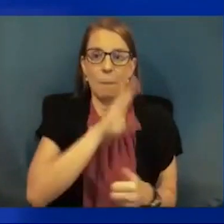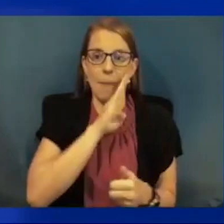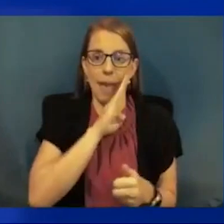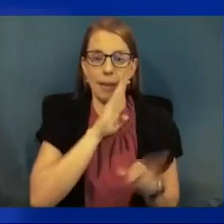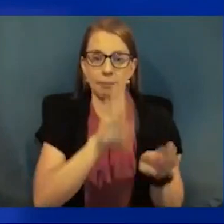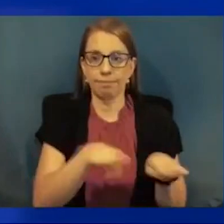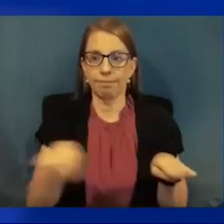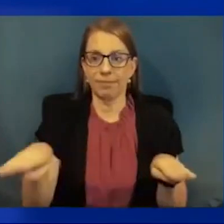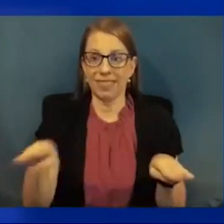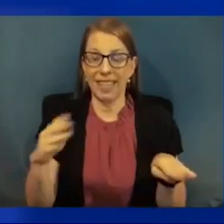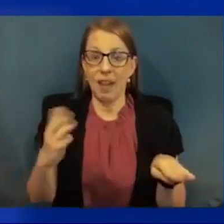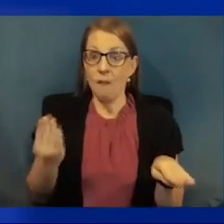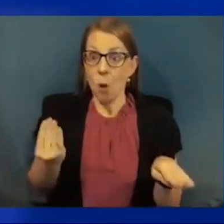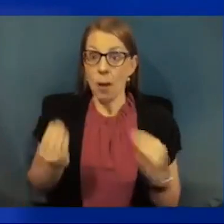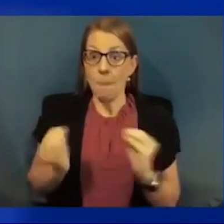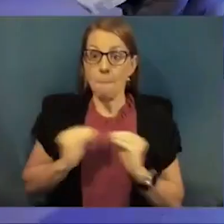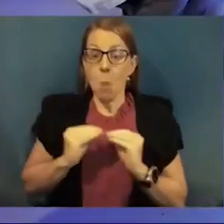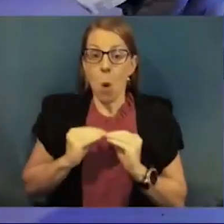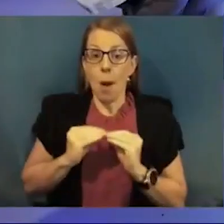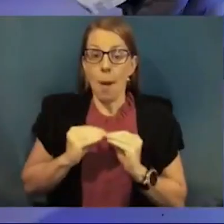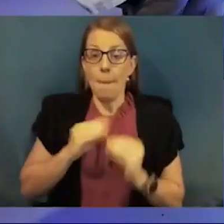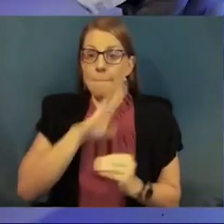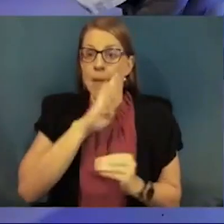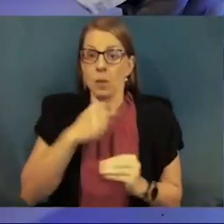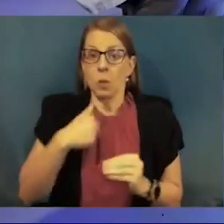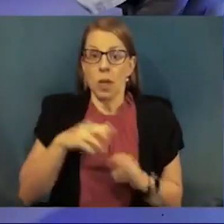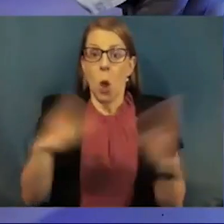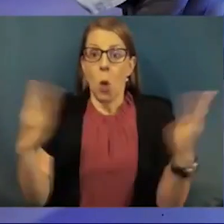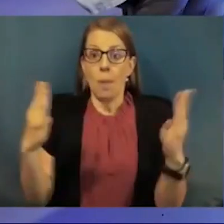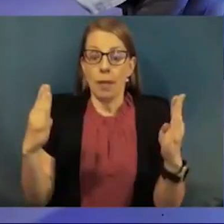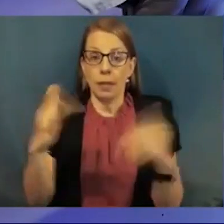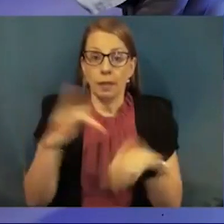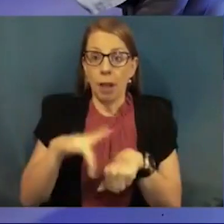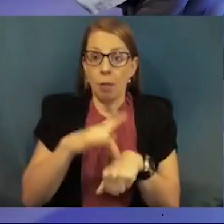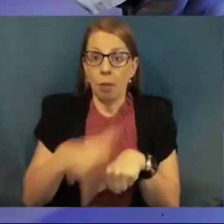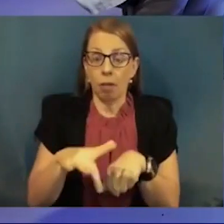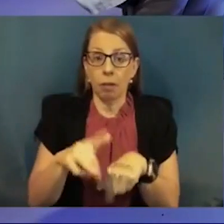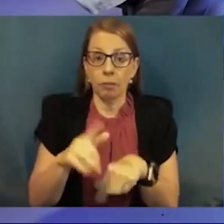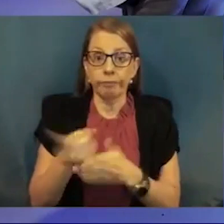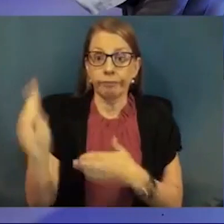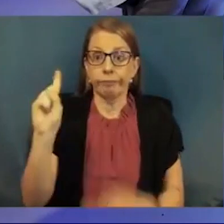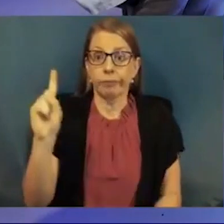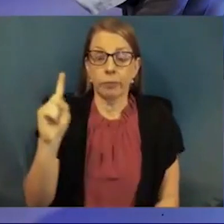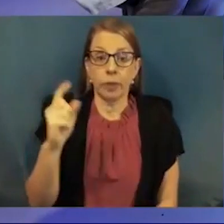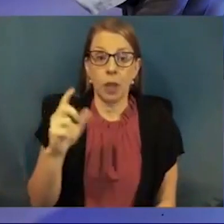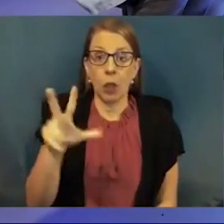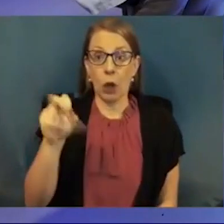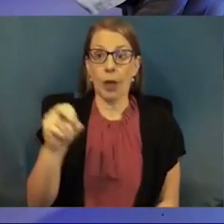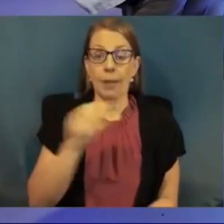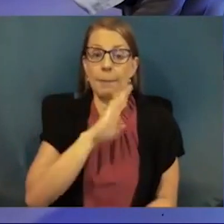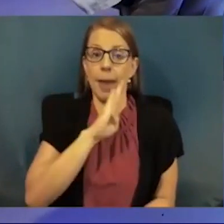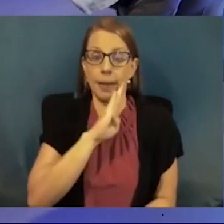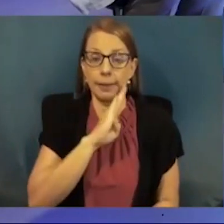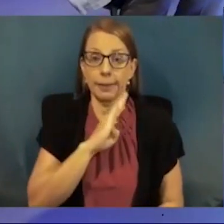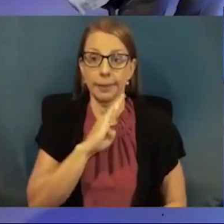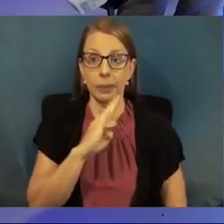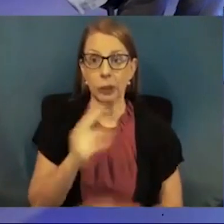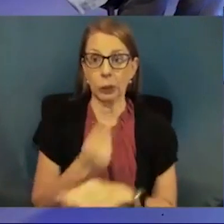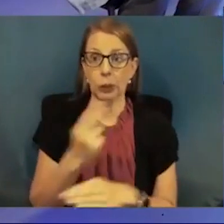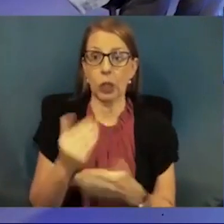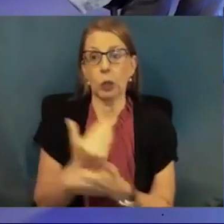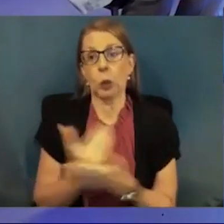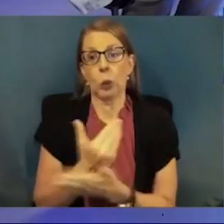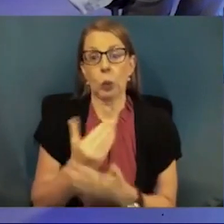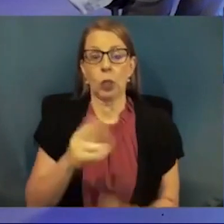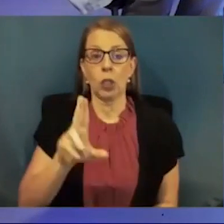more beds, and we just opened up 30 beds. I was just going to say that, yeah. Or the new unit. And so what it really means is that we